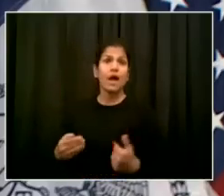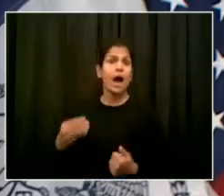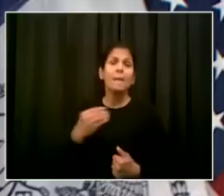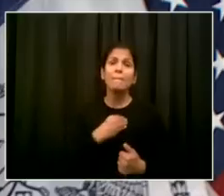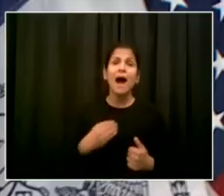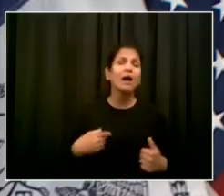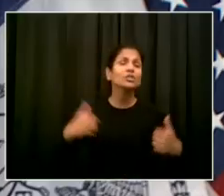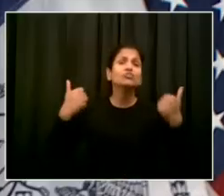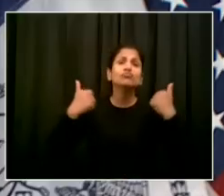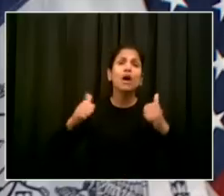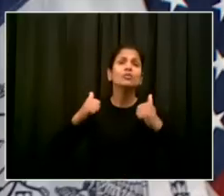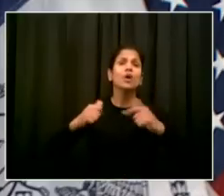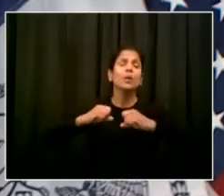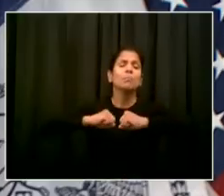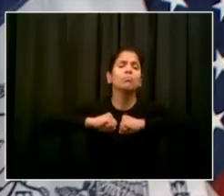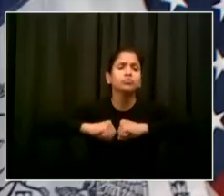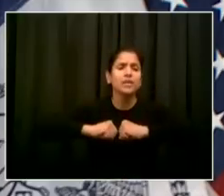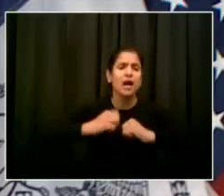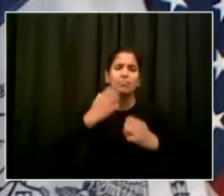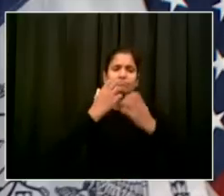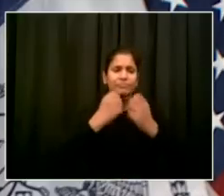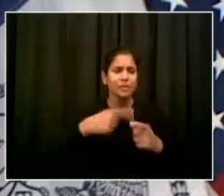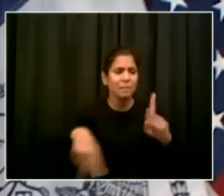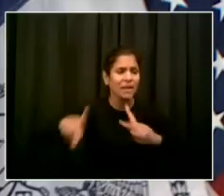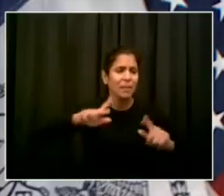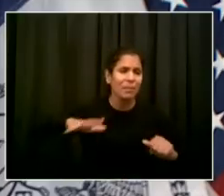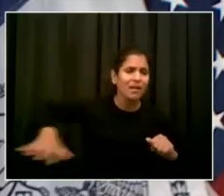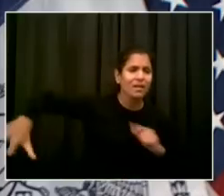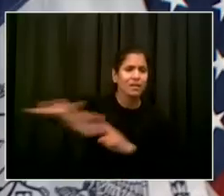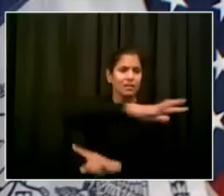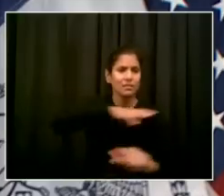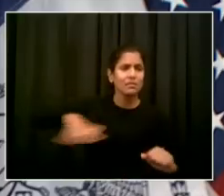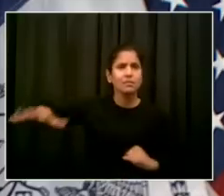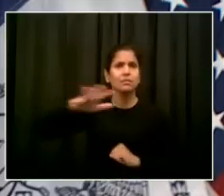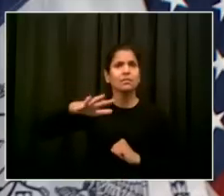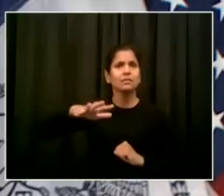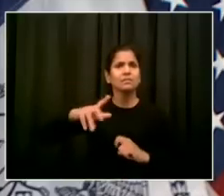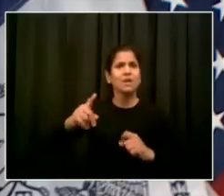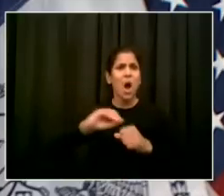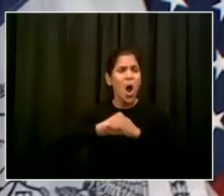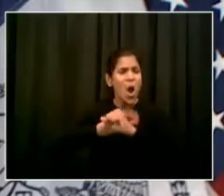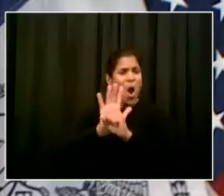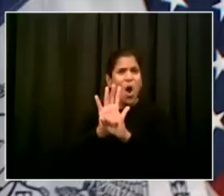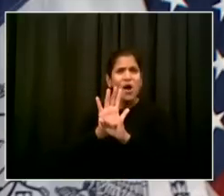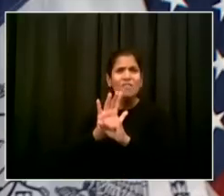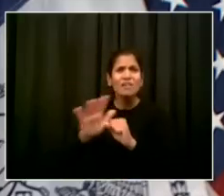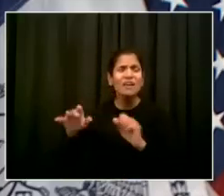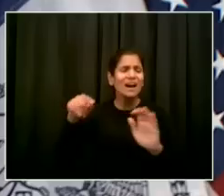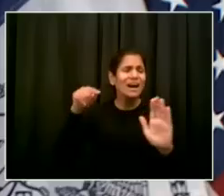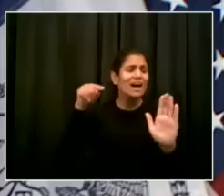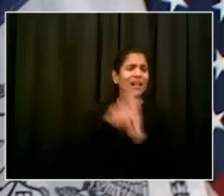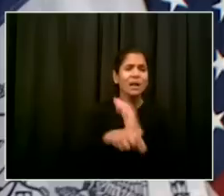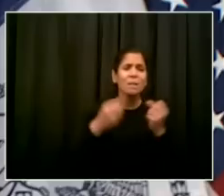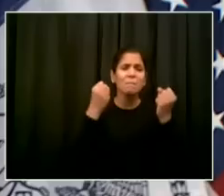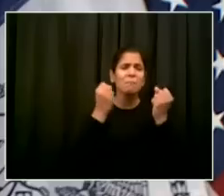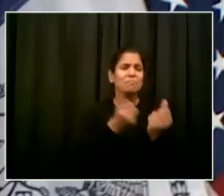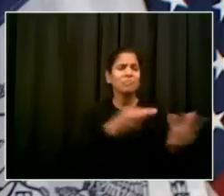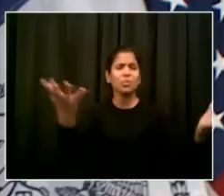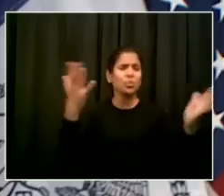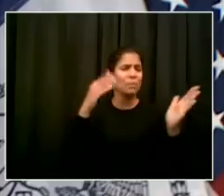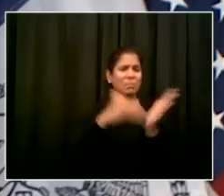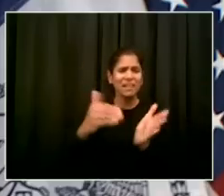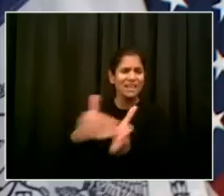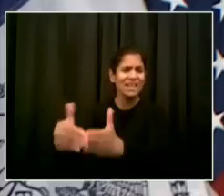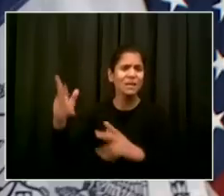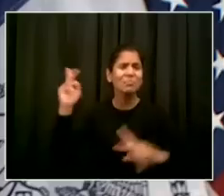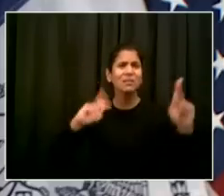of New Yorkers and that shut down this whole city. This is only about the data and the science, and we're applying it